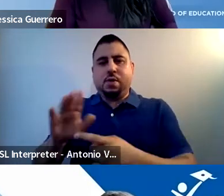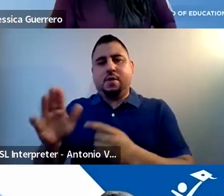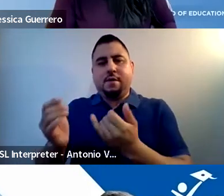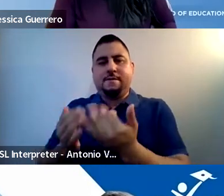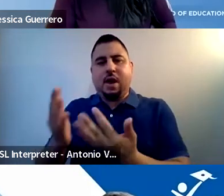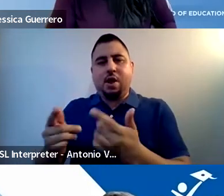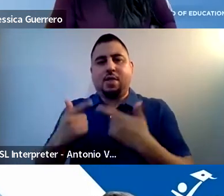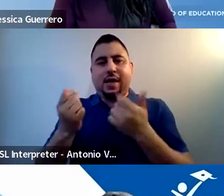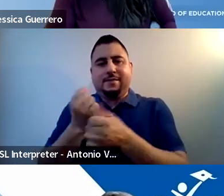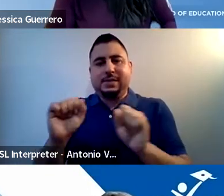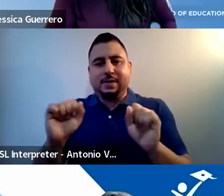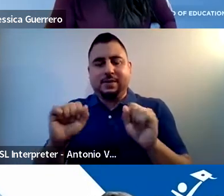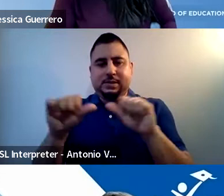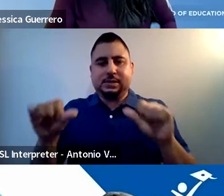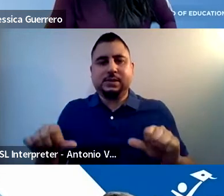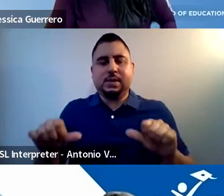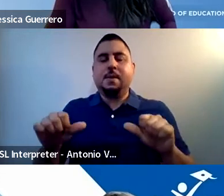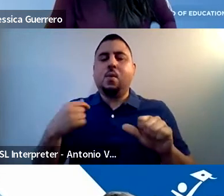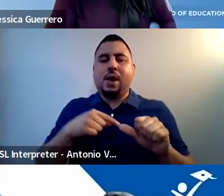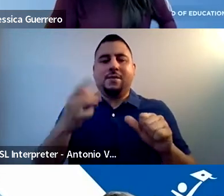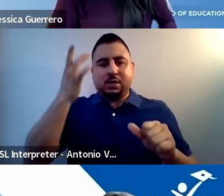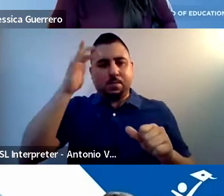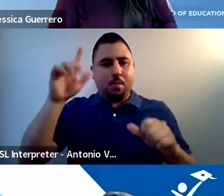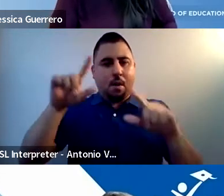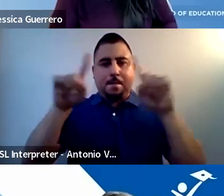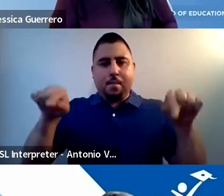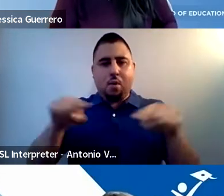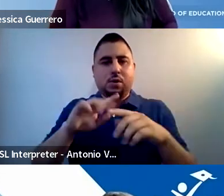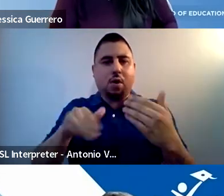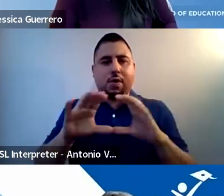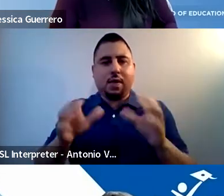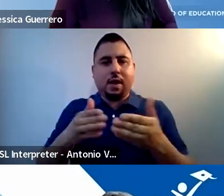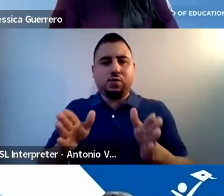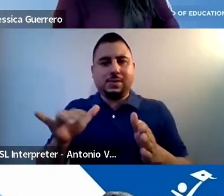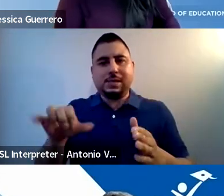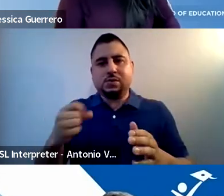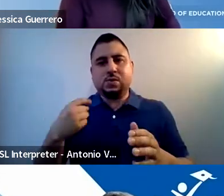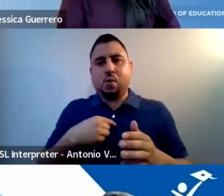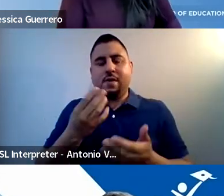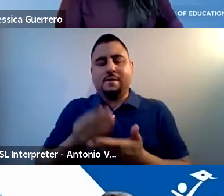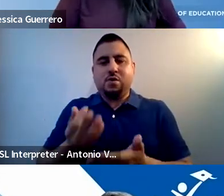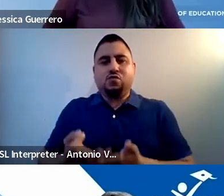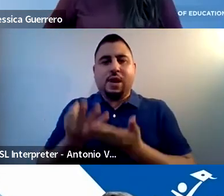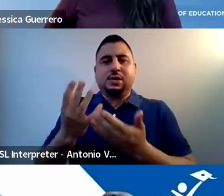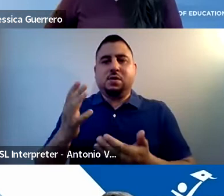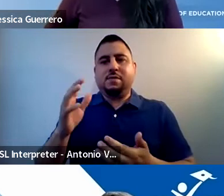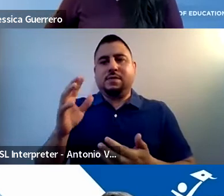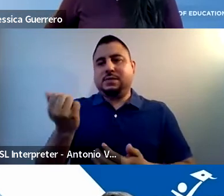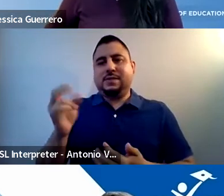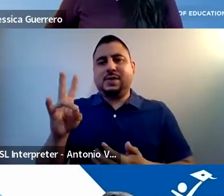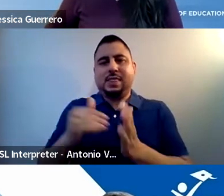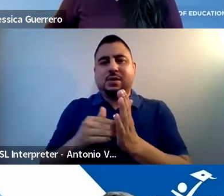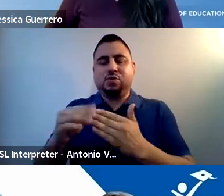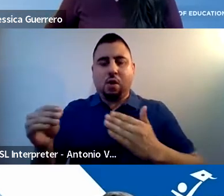life safety systems. We have smart boards in all the classrooms. And yes, we raised over $17,000 in